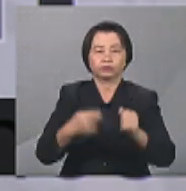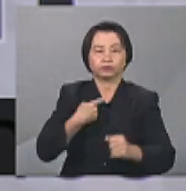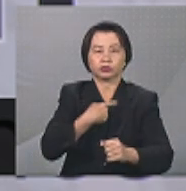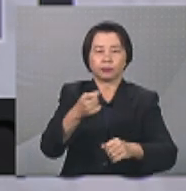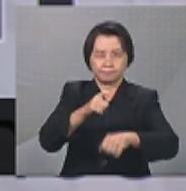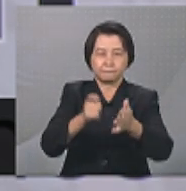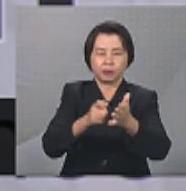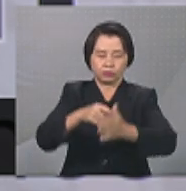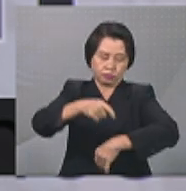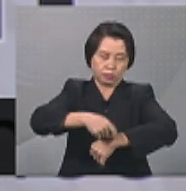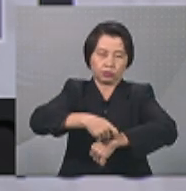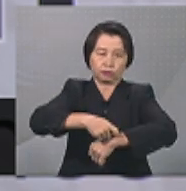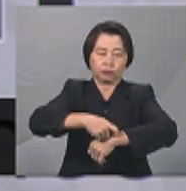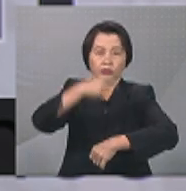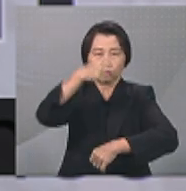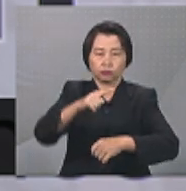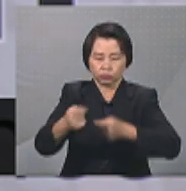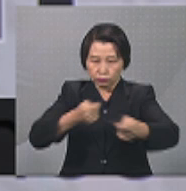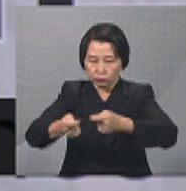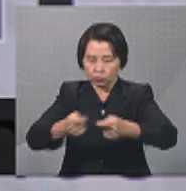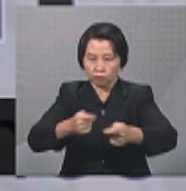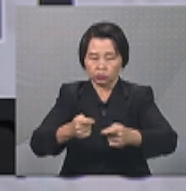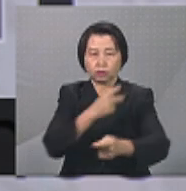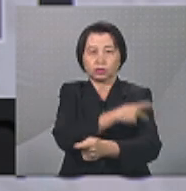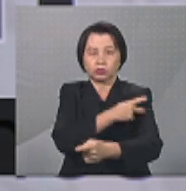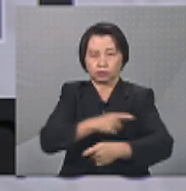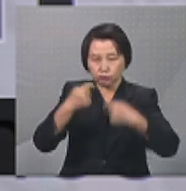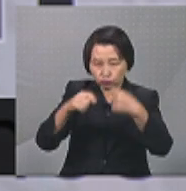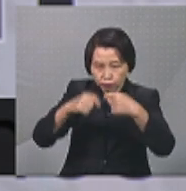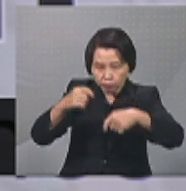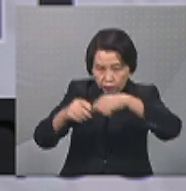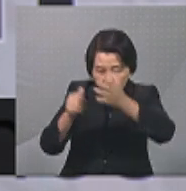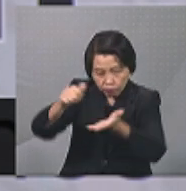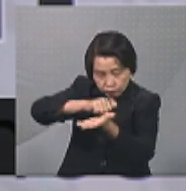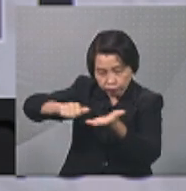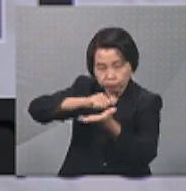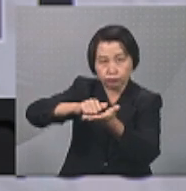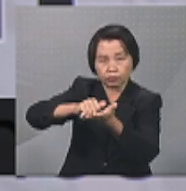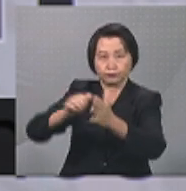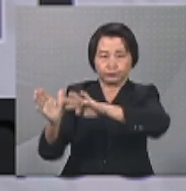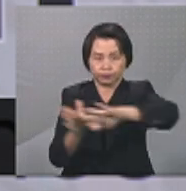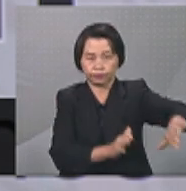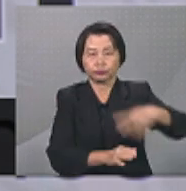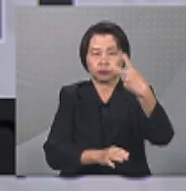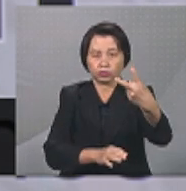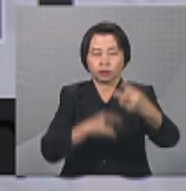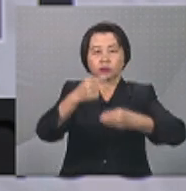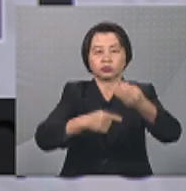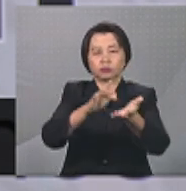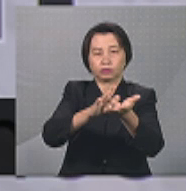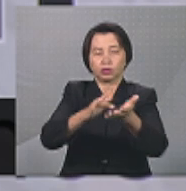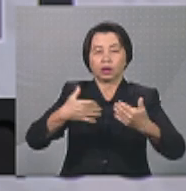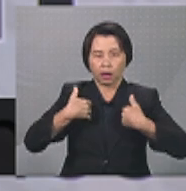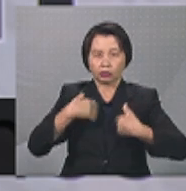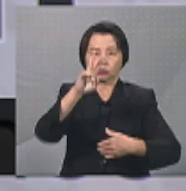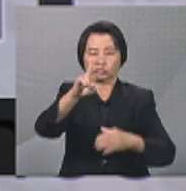time for us to conduct this clinical trial. Second is with regards to the vaccine. Yes, there are two